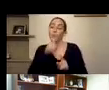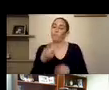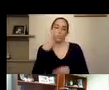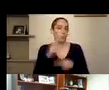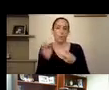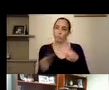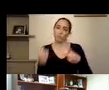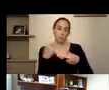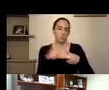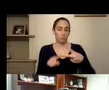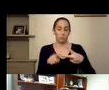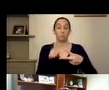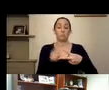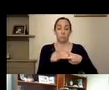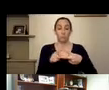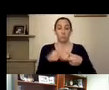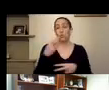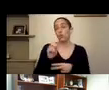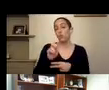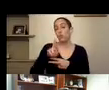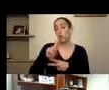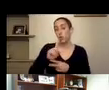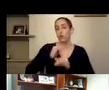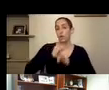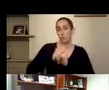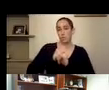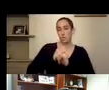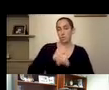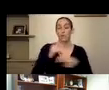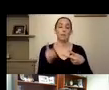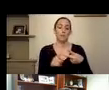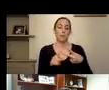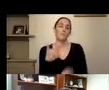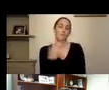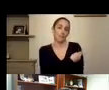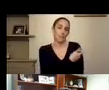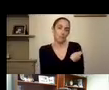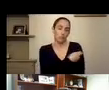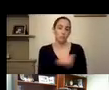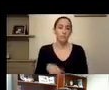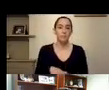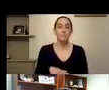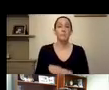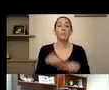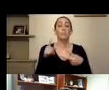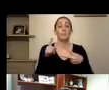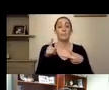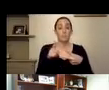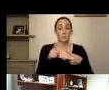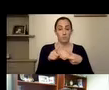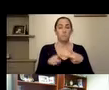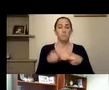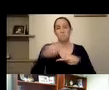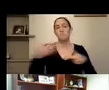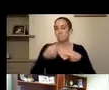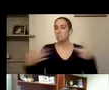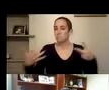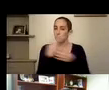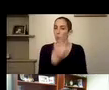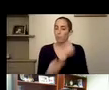something called herd immunity, and the second is vaccination. So I'll tell you a little bit about what each of those things